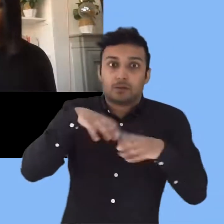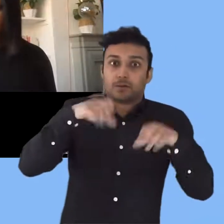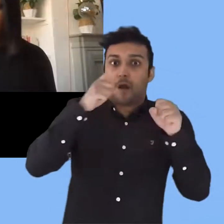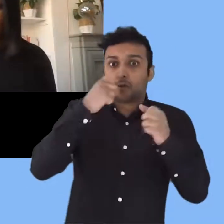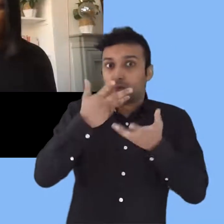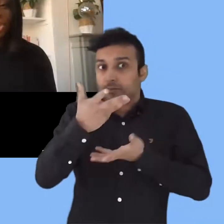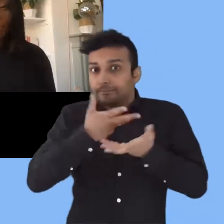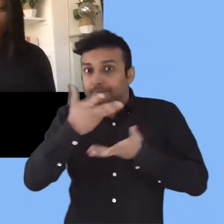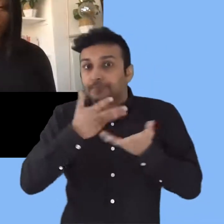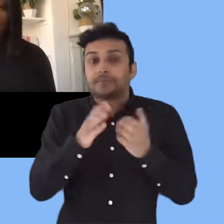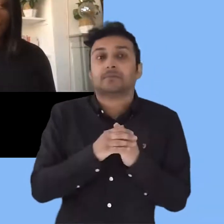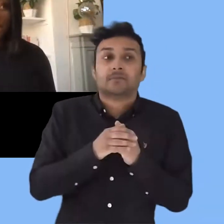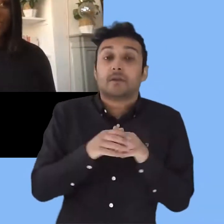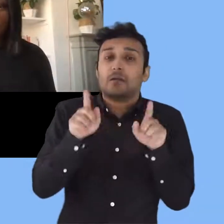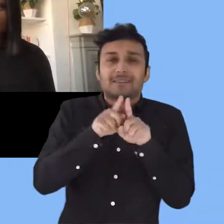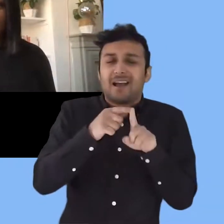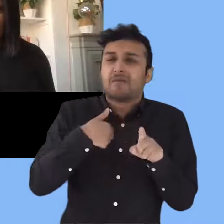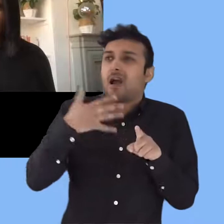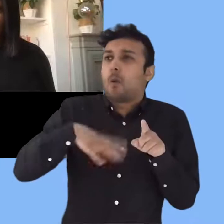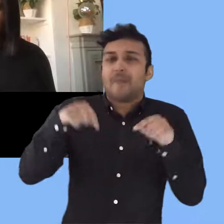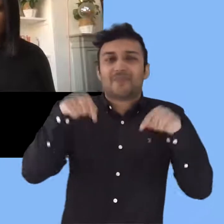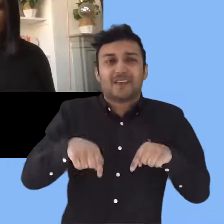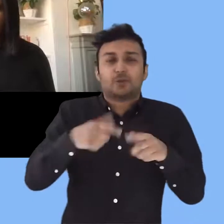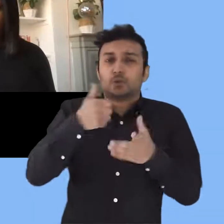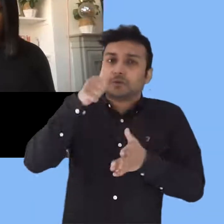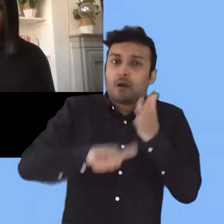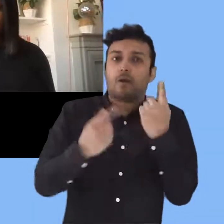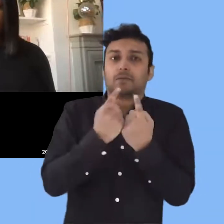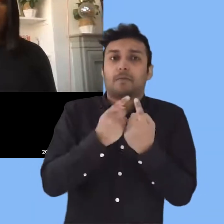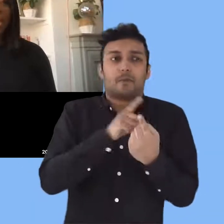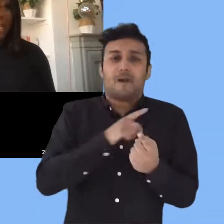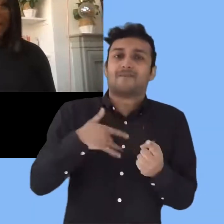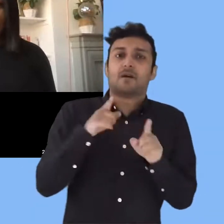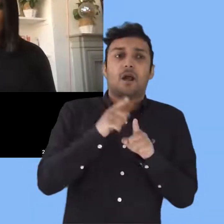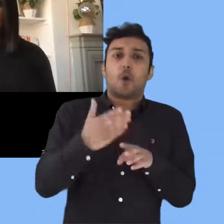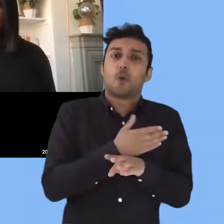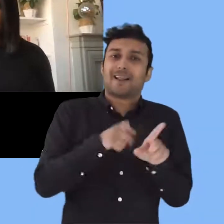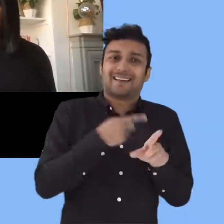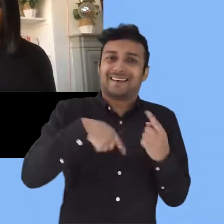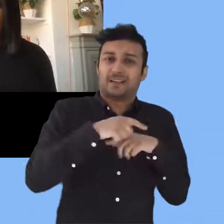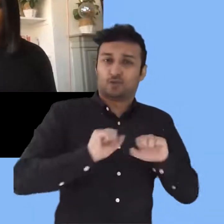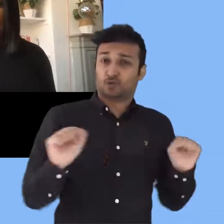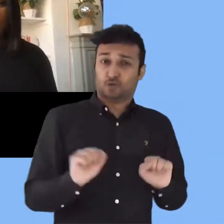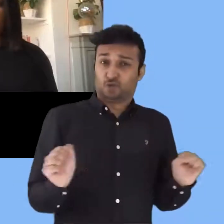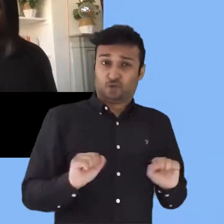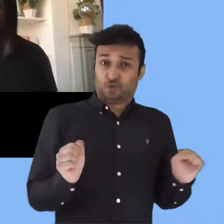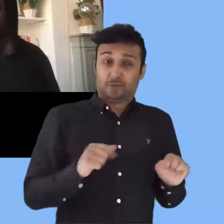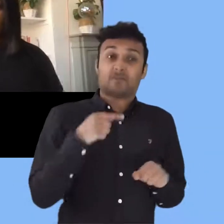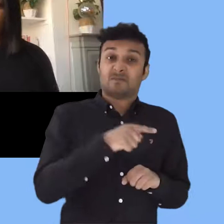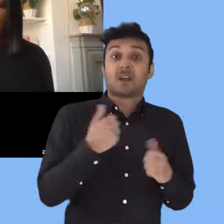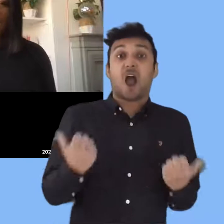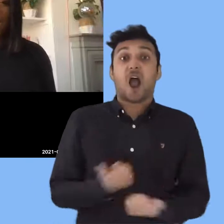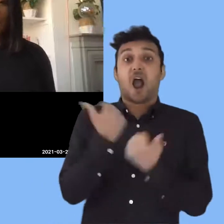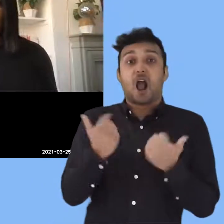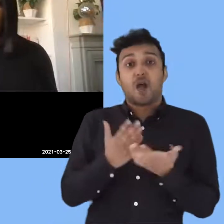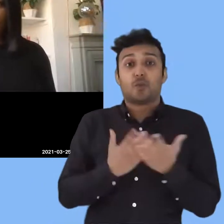of something, because I don't think early years has started yet when it comes to anti-racism. Early years has had a nice little ride in